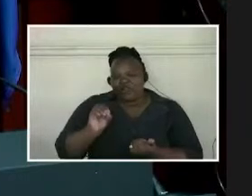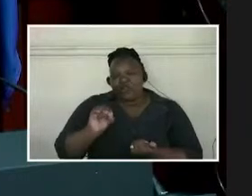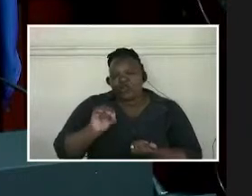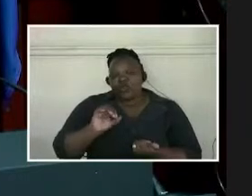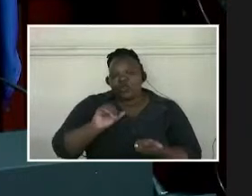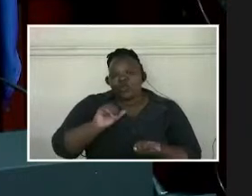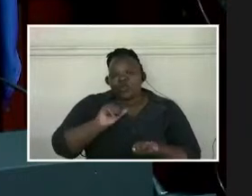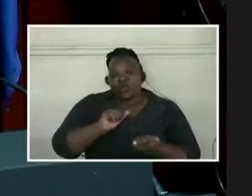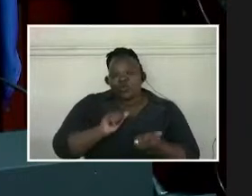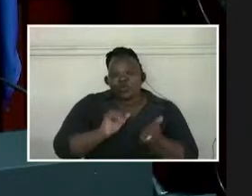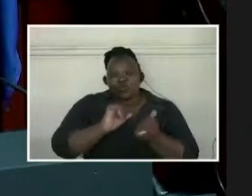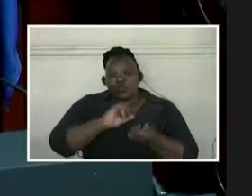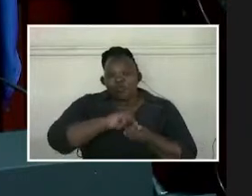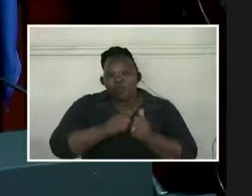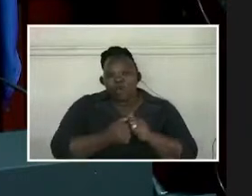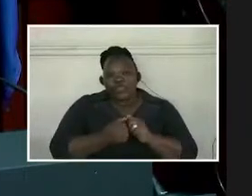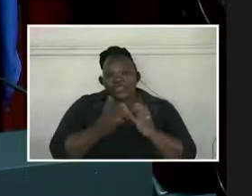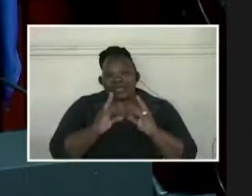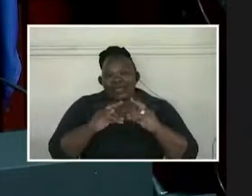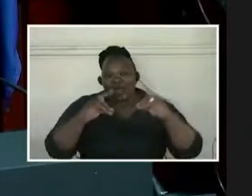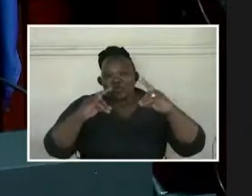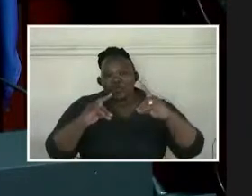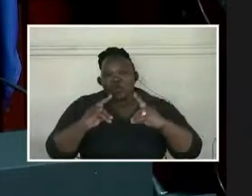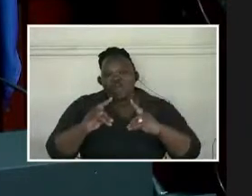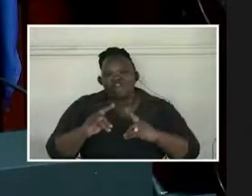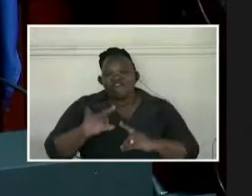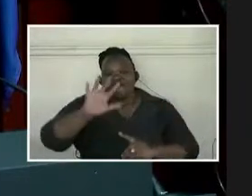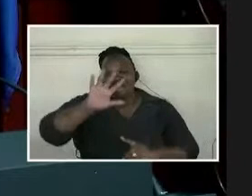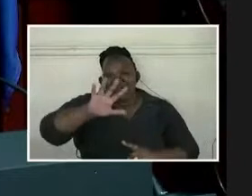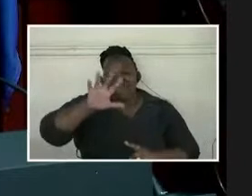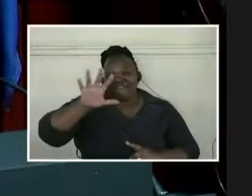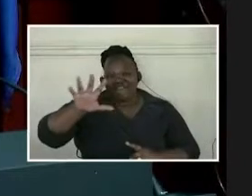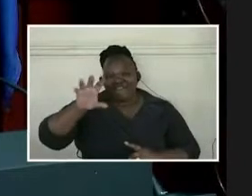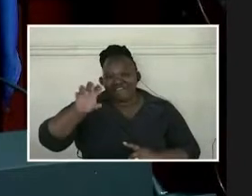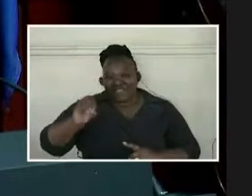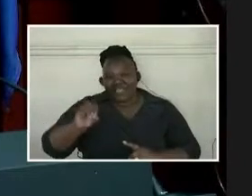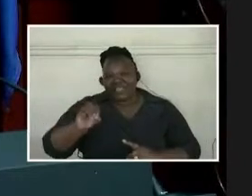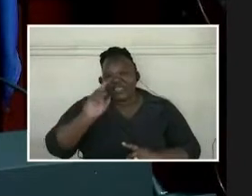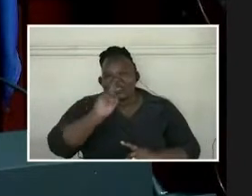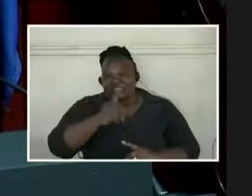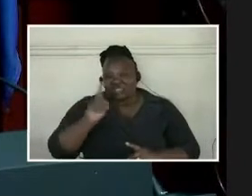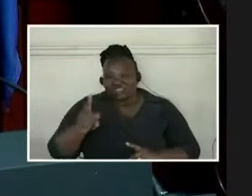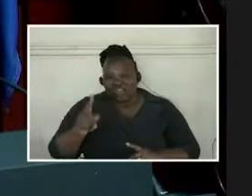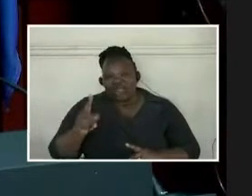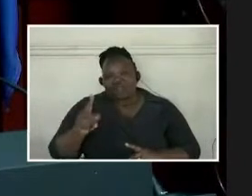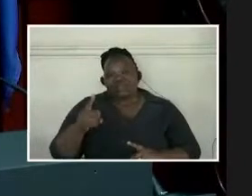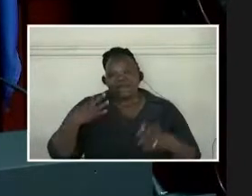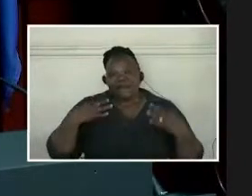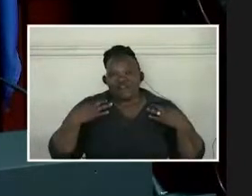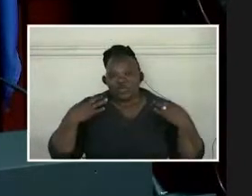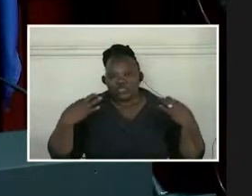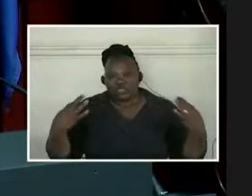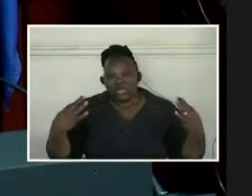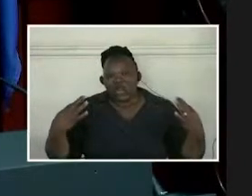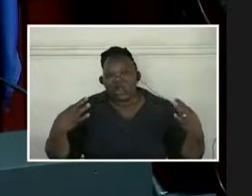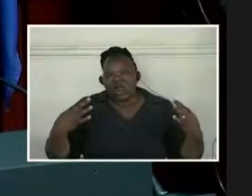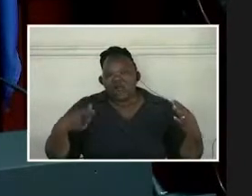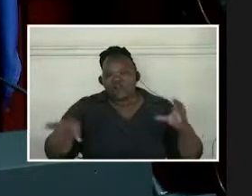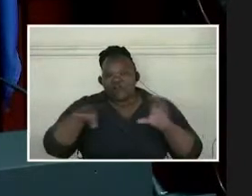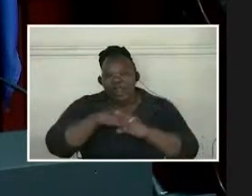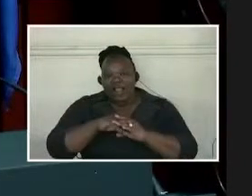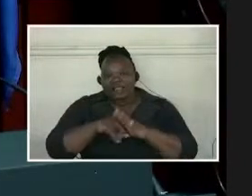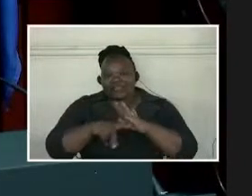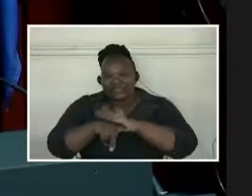capacity building of 550 educators and volunteers and to participate in district